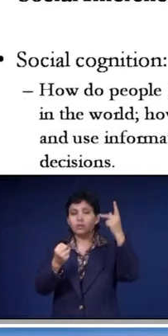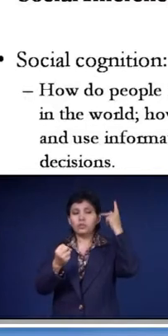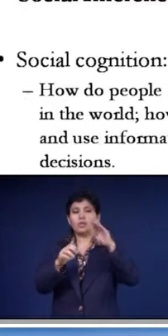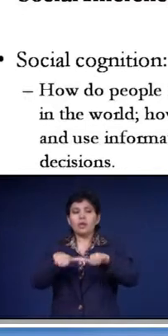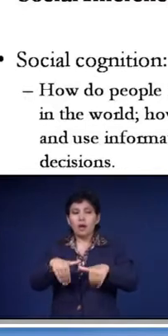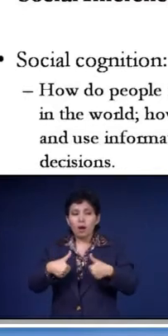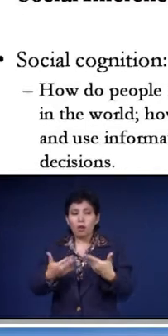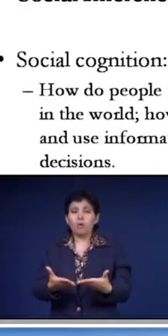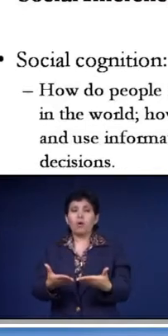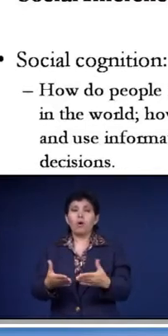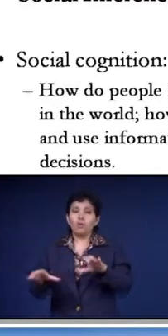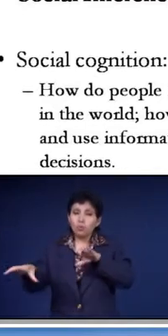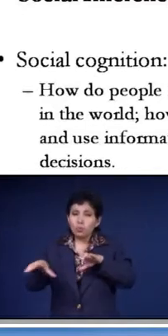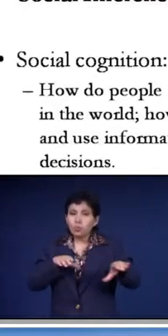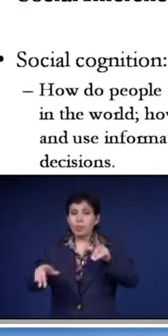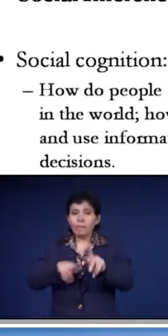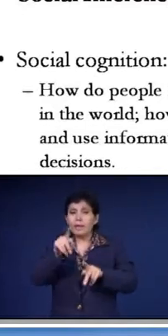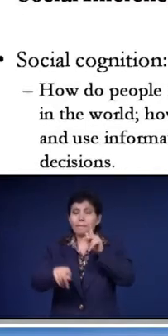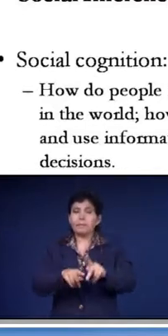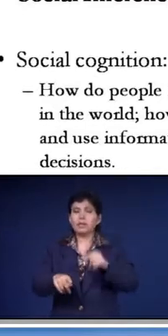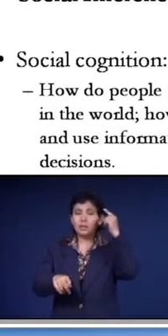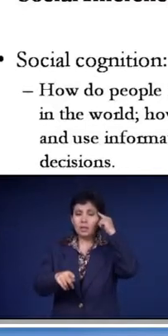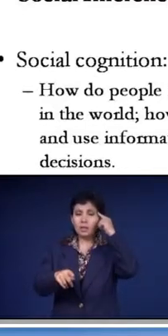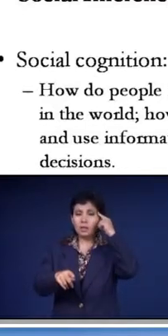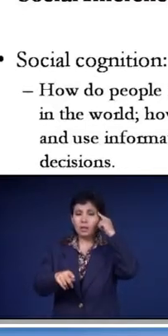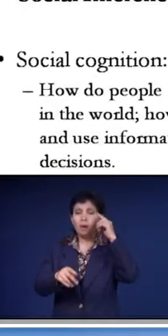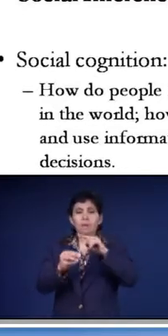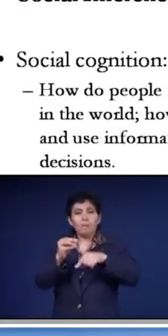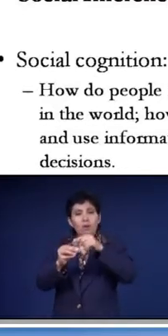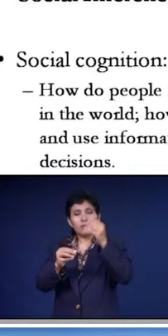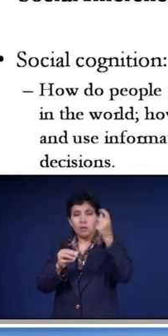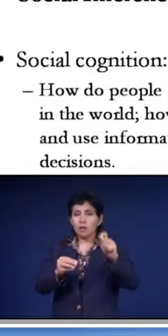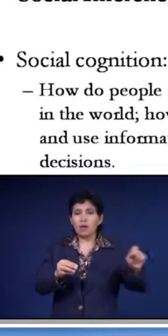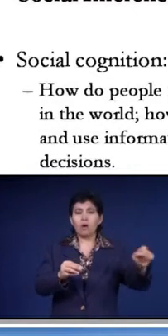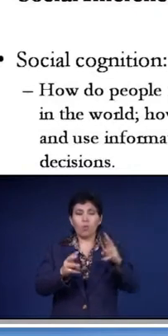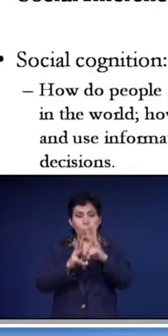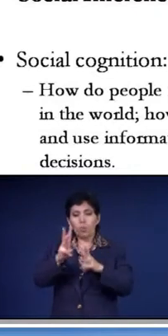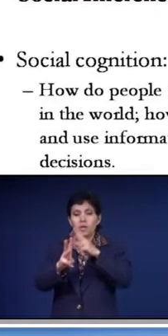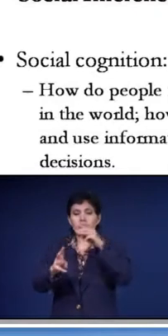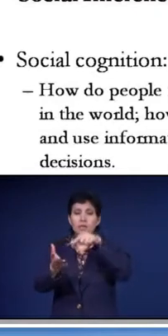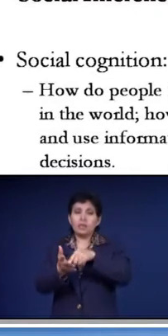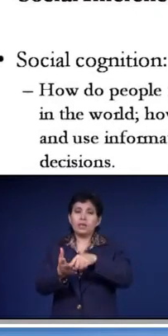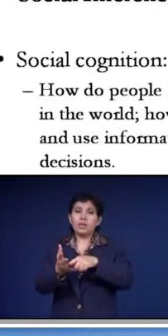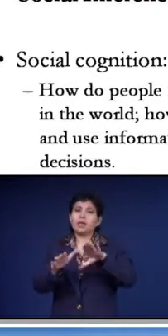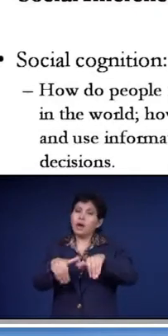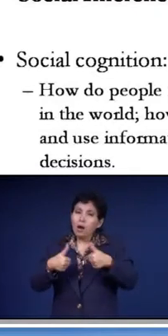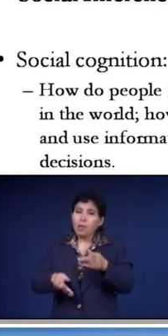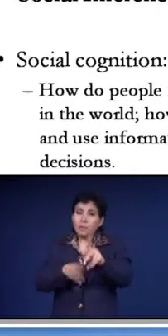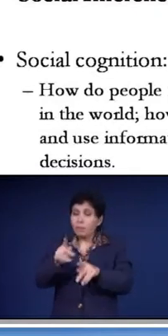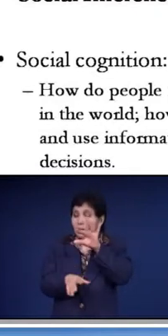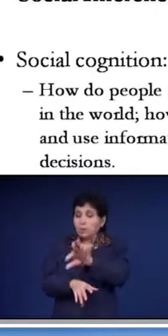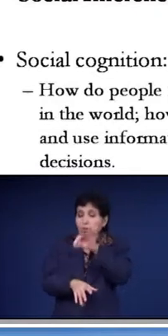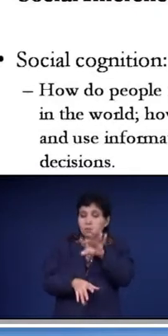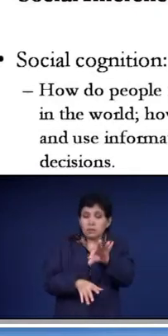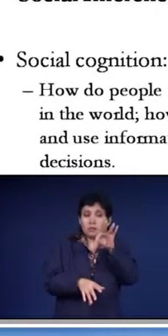how do people think of their world and themselves in the world. And also how people